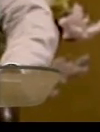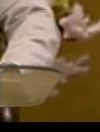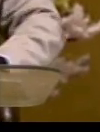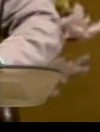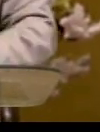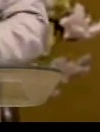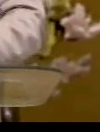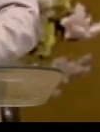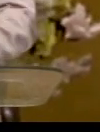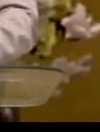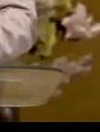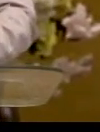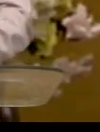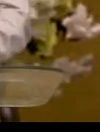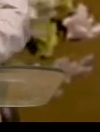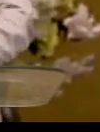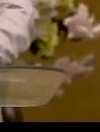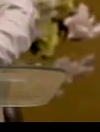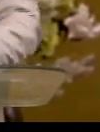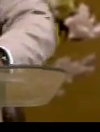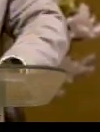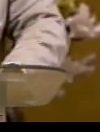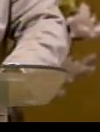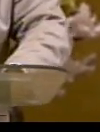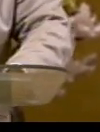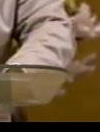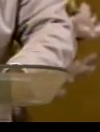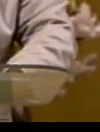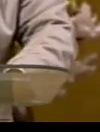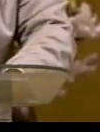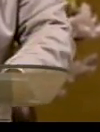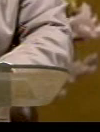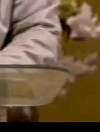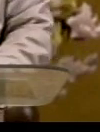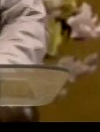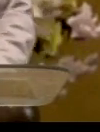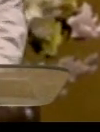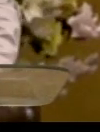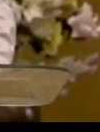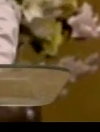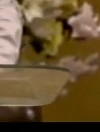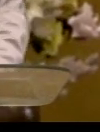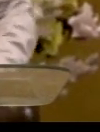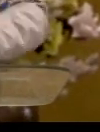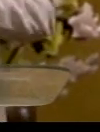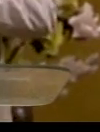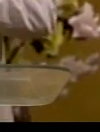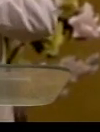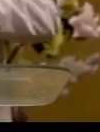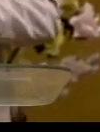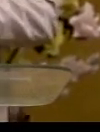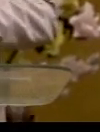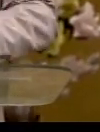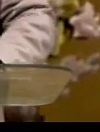Well, welcome to the search the scripture class of today in Jesus' name. Last